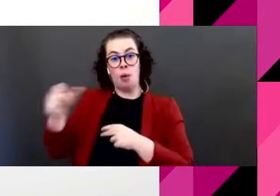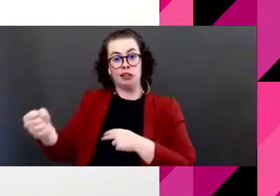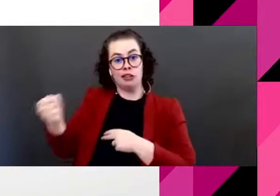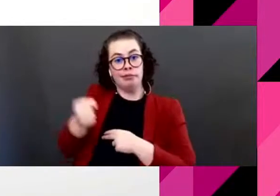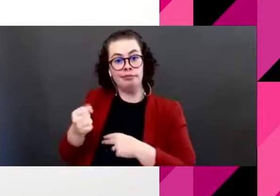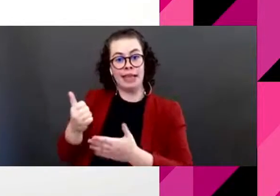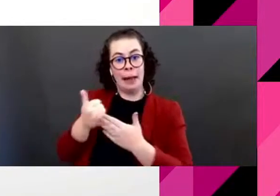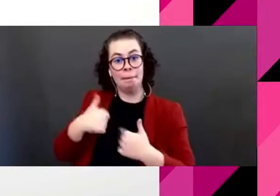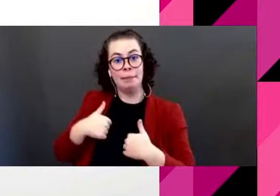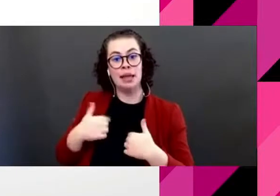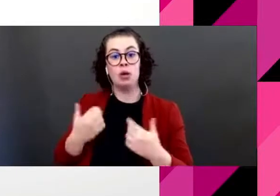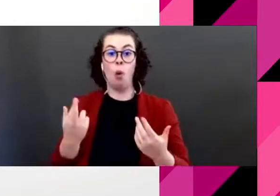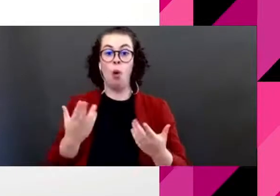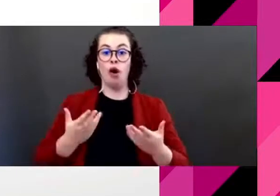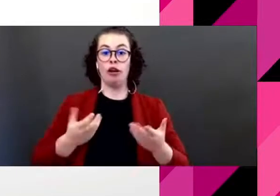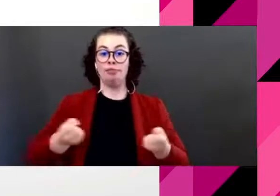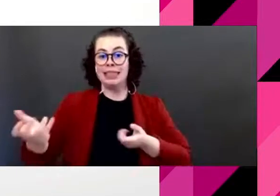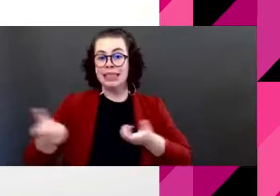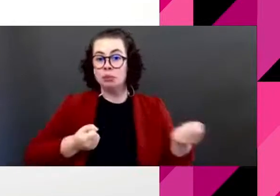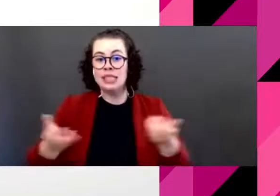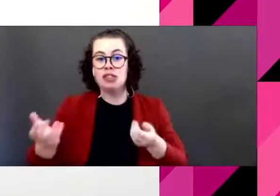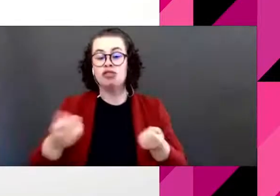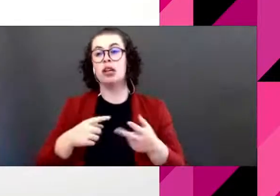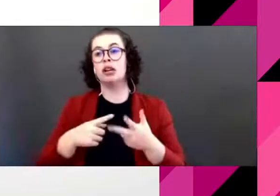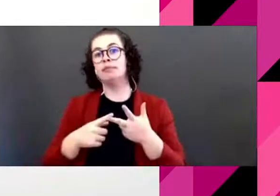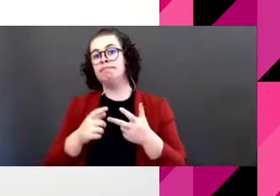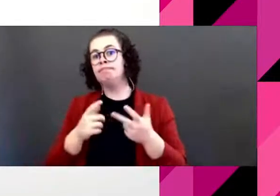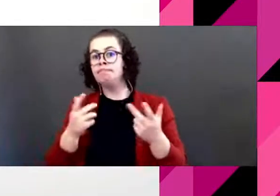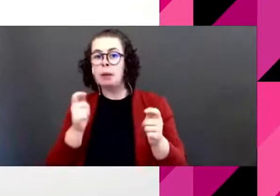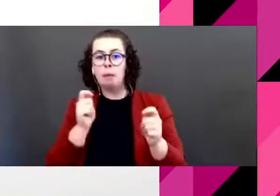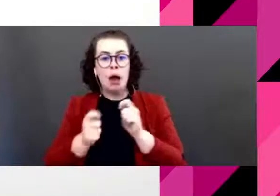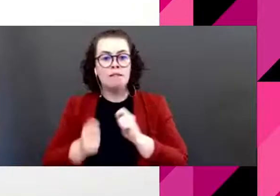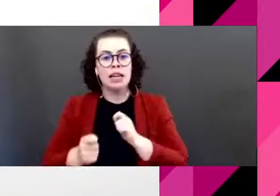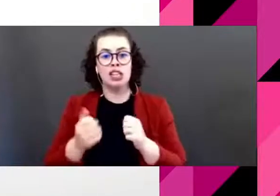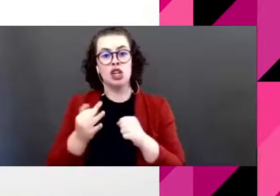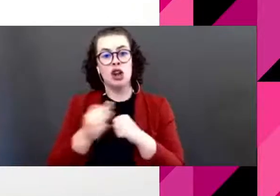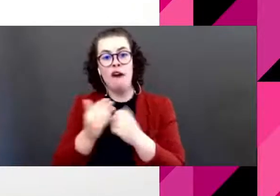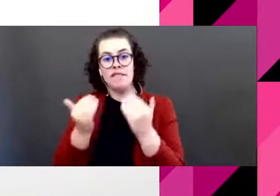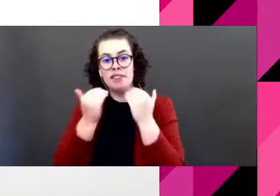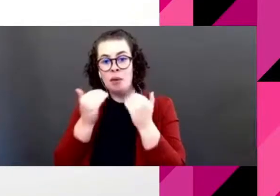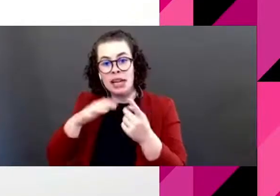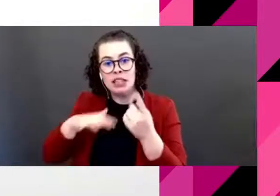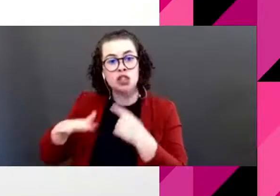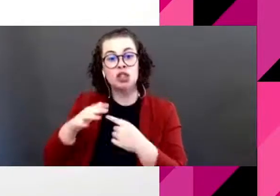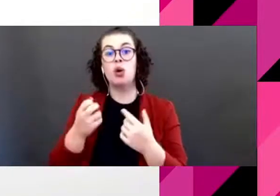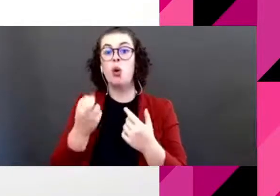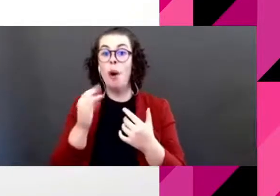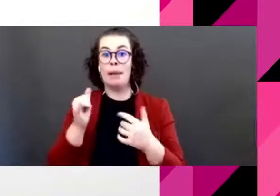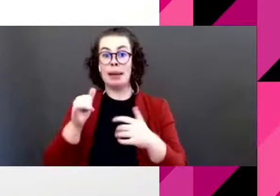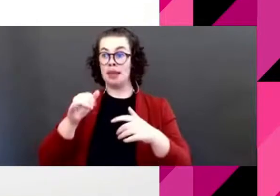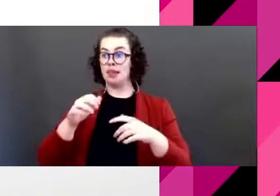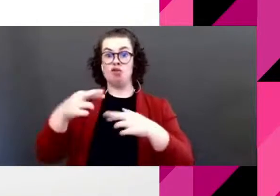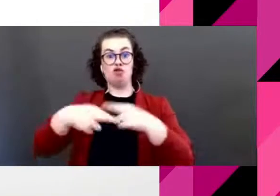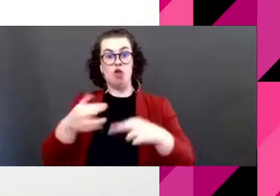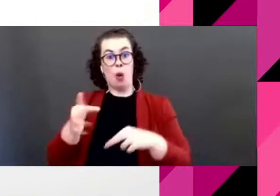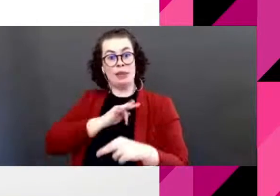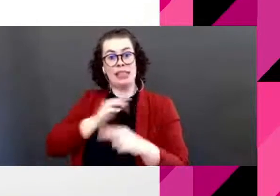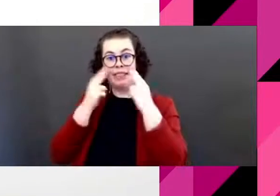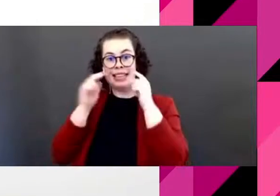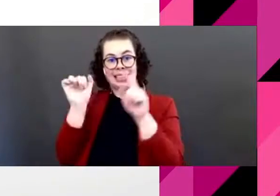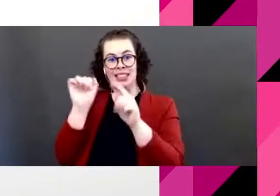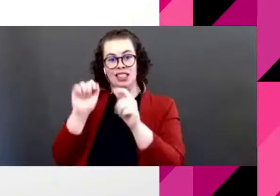intermediaries, procedural adjustments, modifications, adjustment to the environment of the court, the support